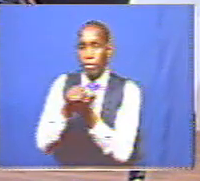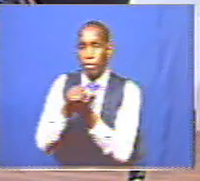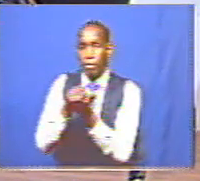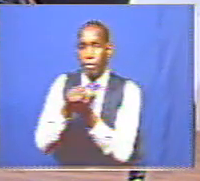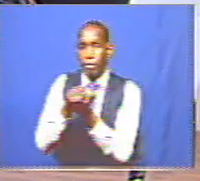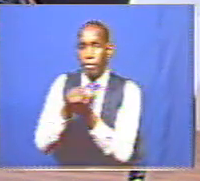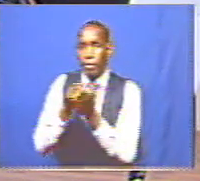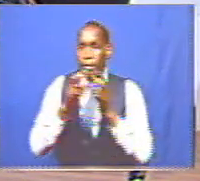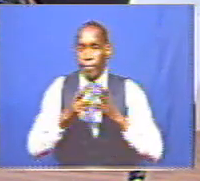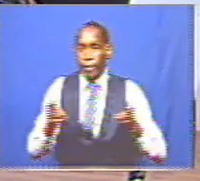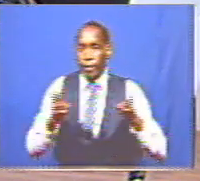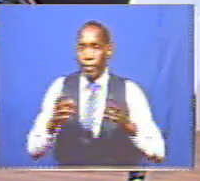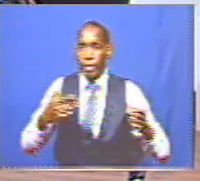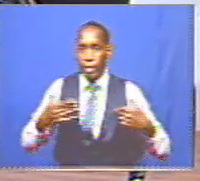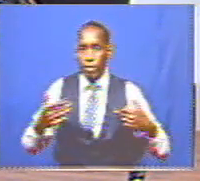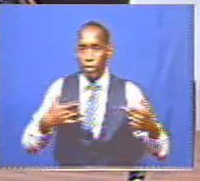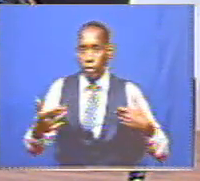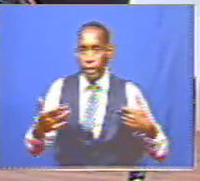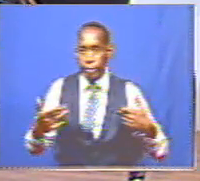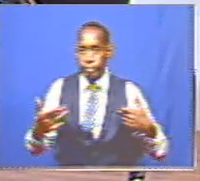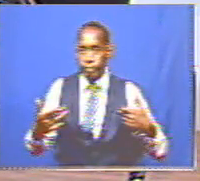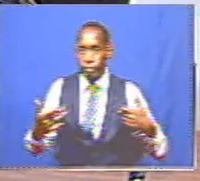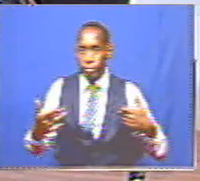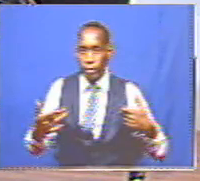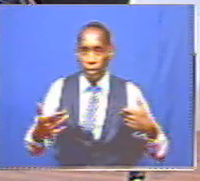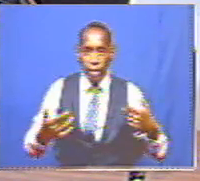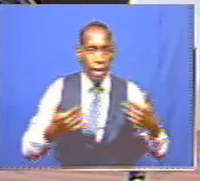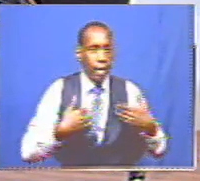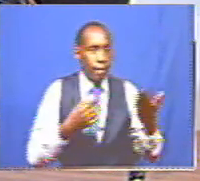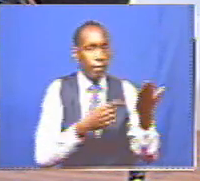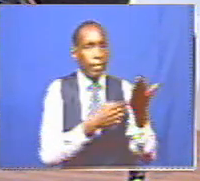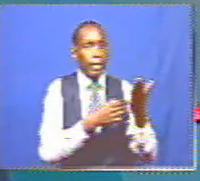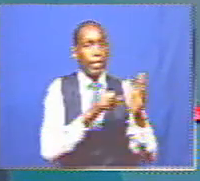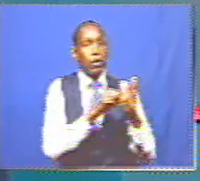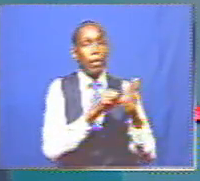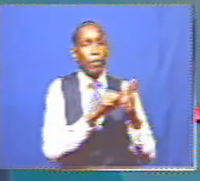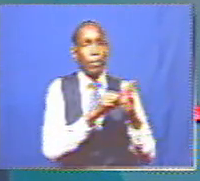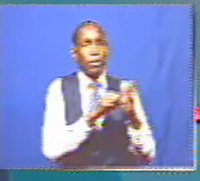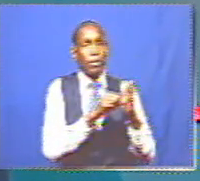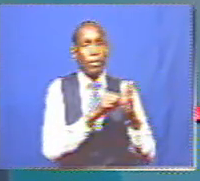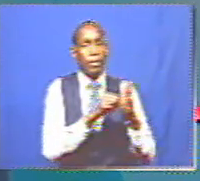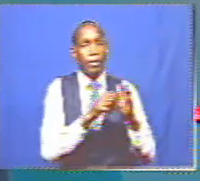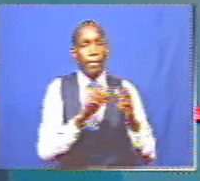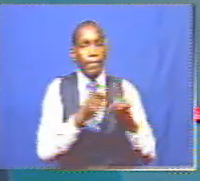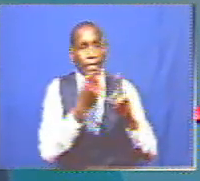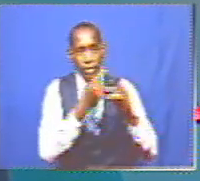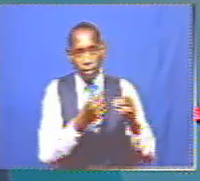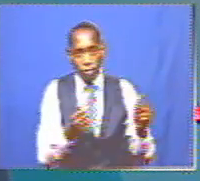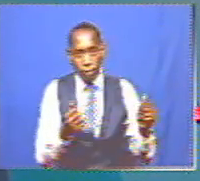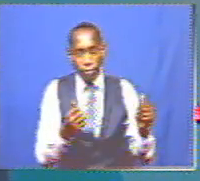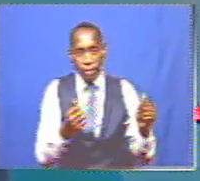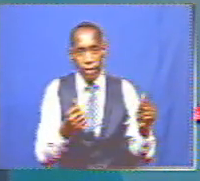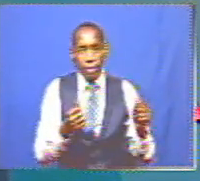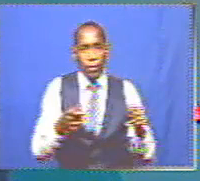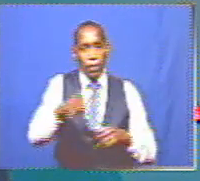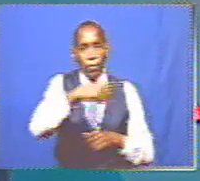I was very concerned. All right, and Anna, there is a technical problem. Let's just sort it first. We are coming